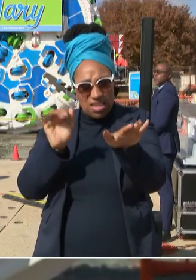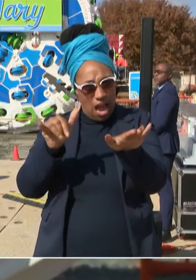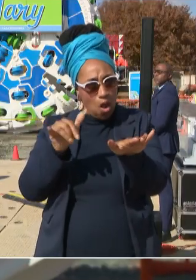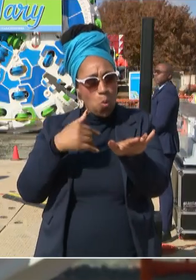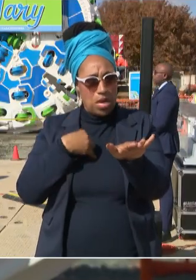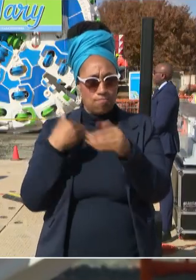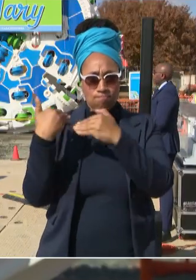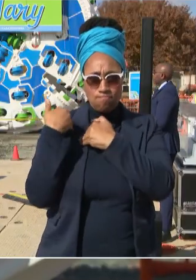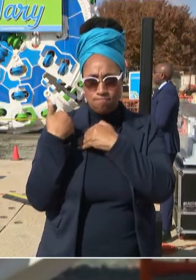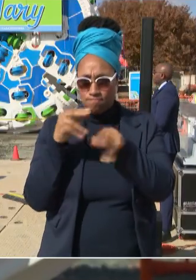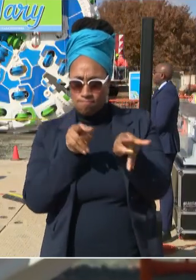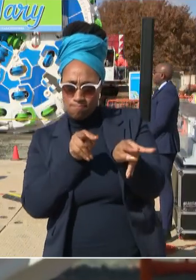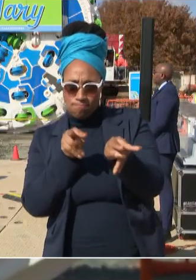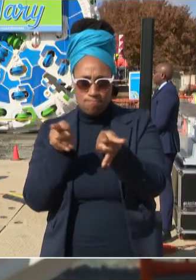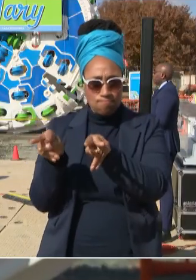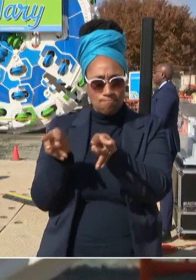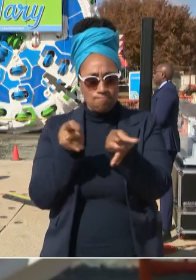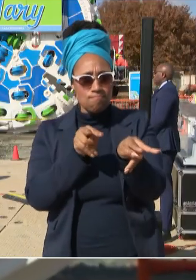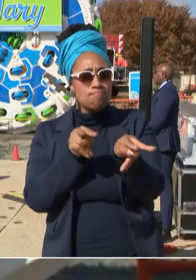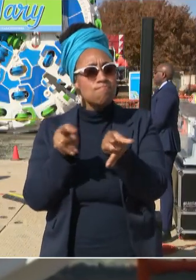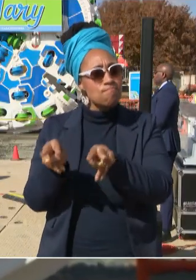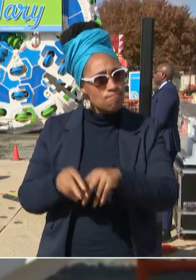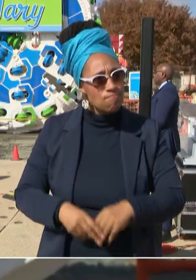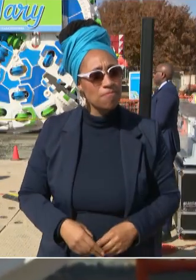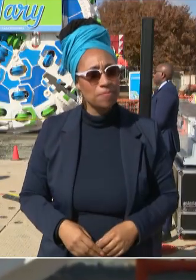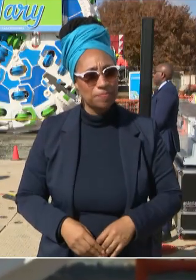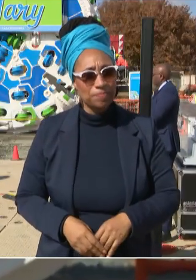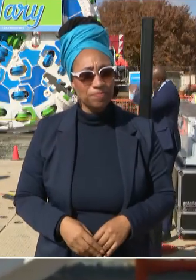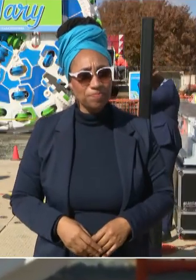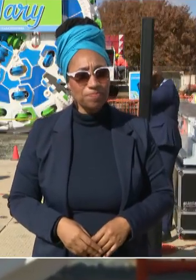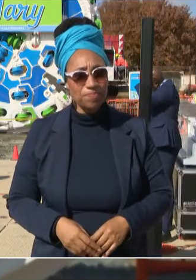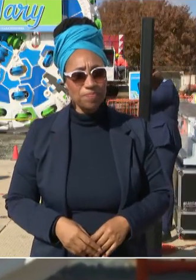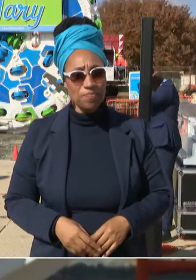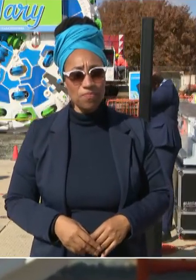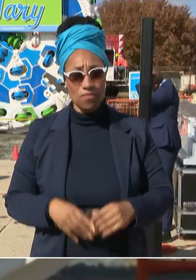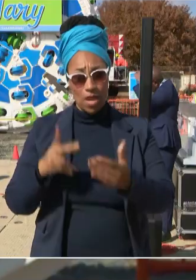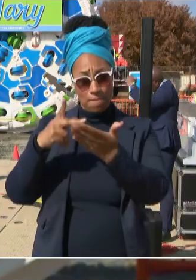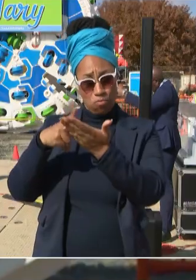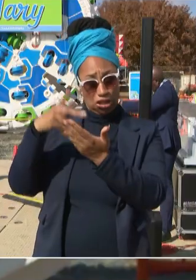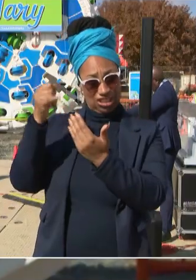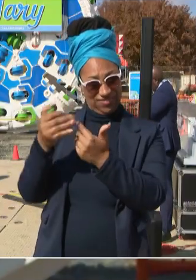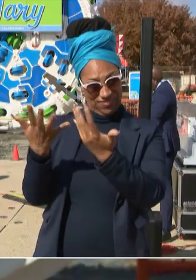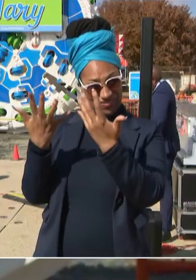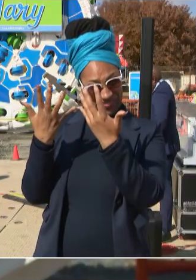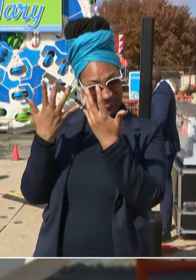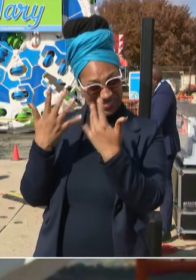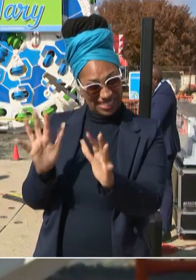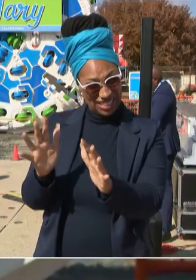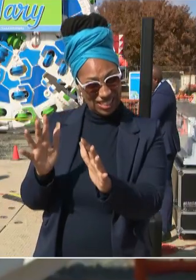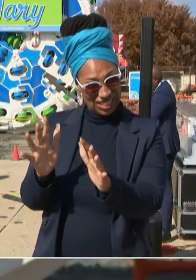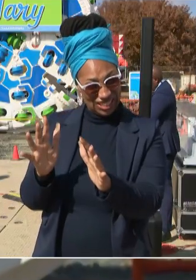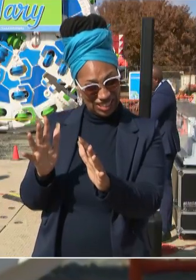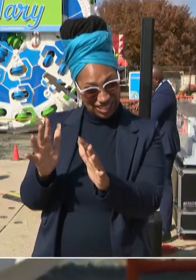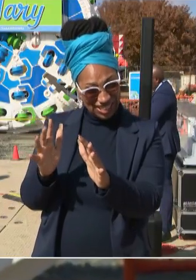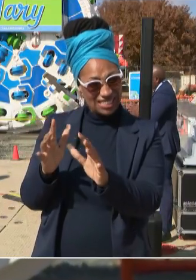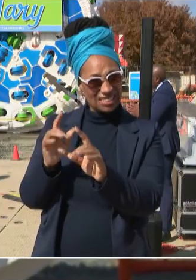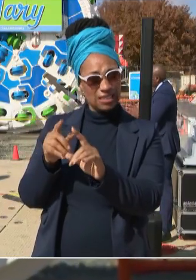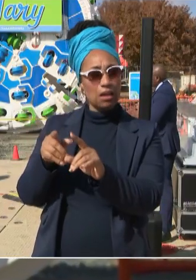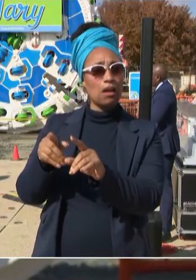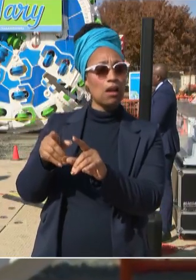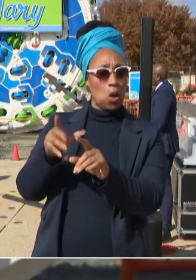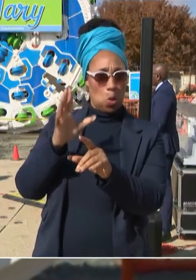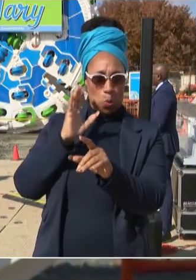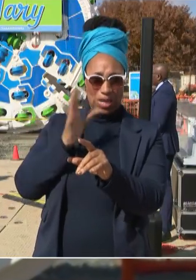this entire 18-mile tunnel project is complete by 2030, on time, under budget,